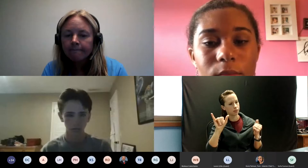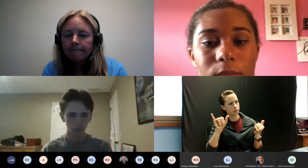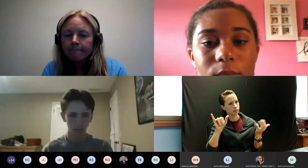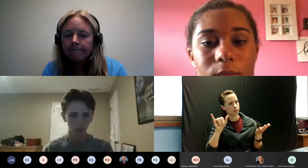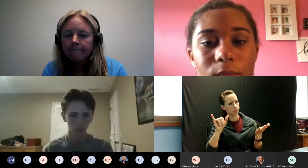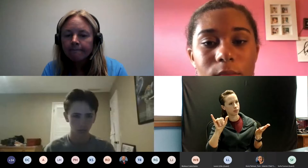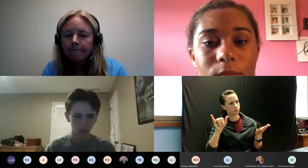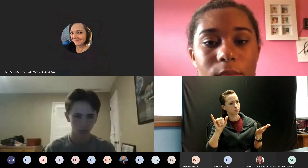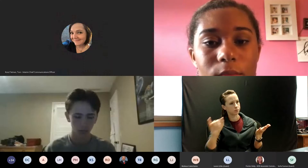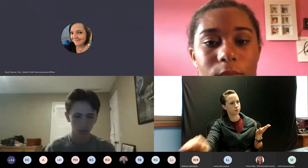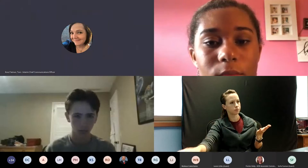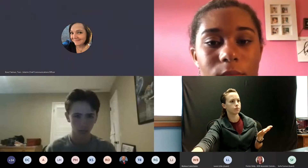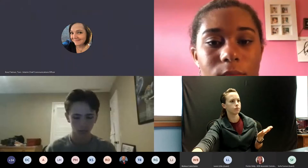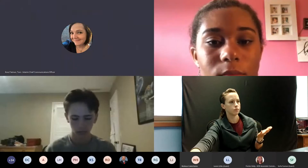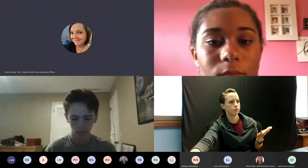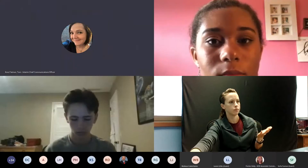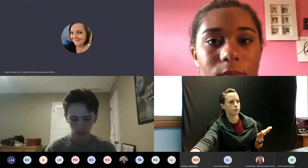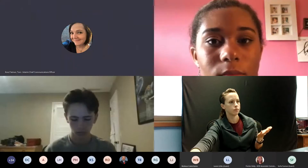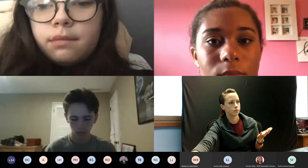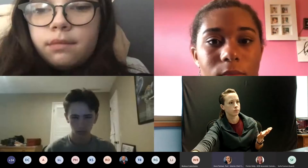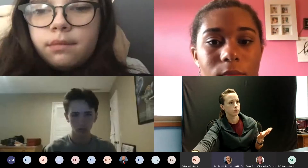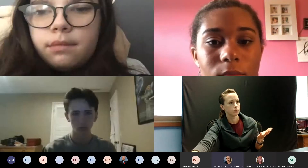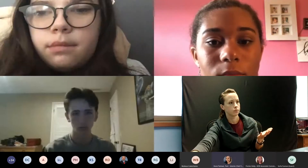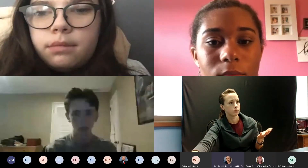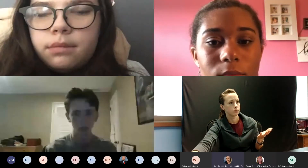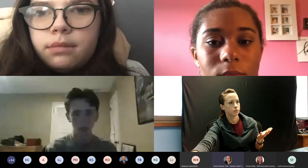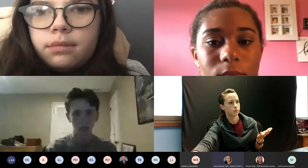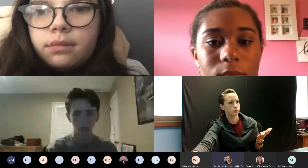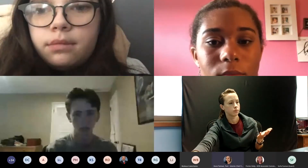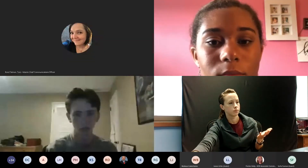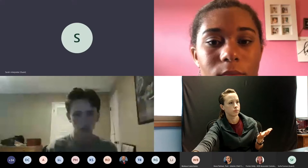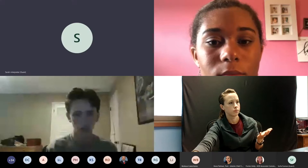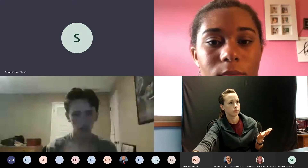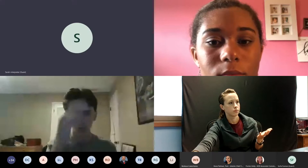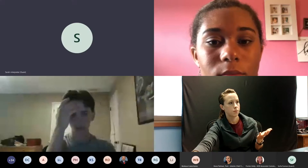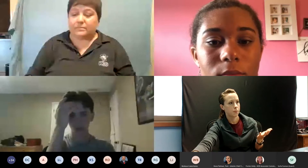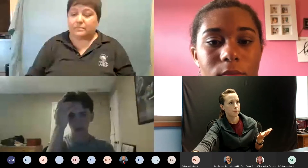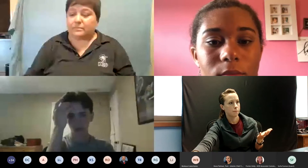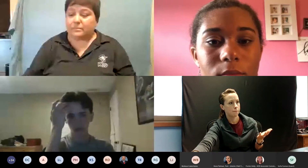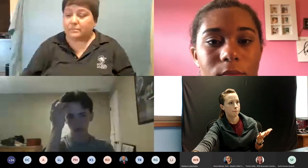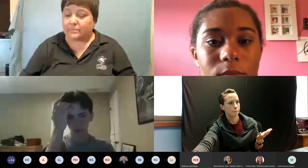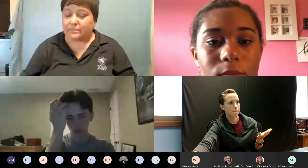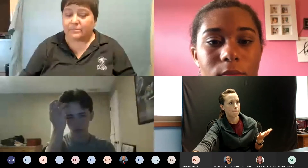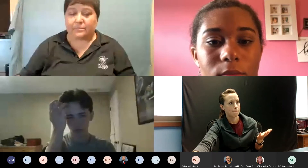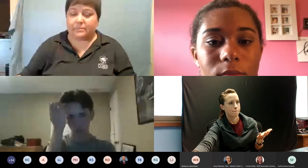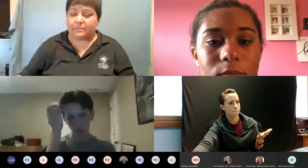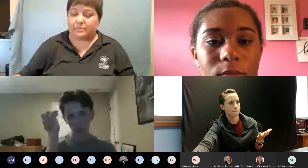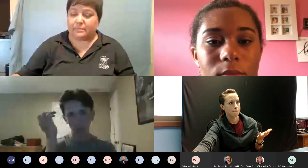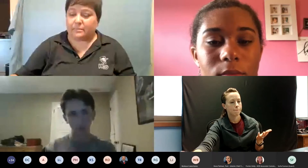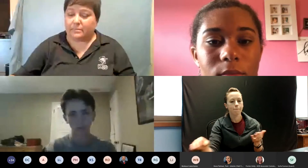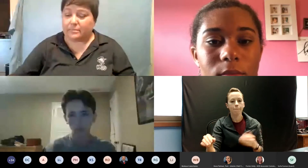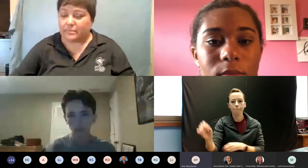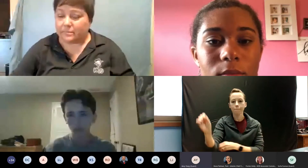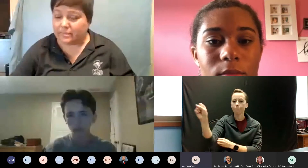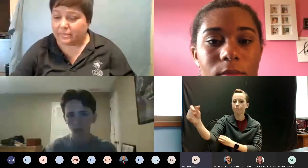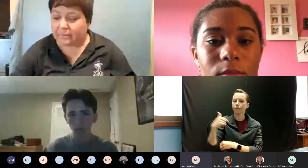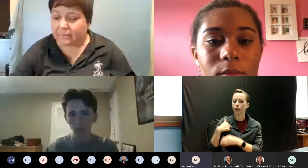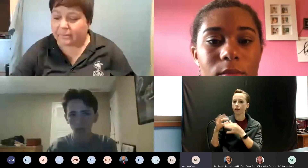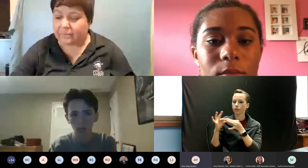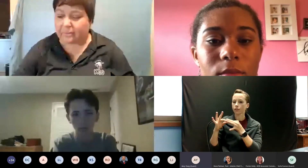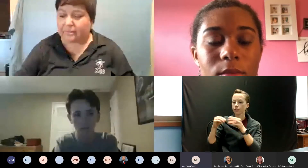Yes. Yeah, so what I said in the comment was